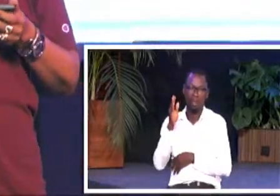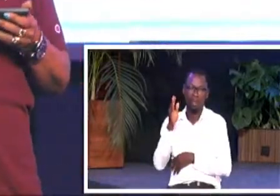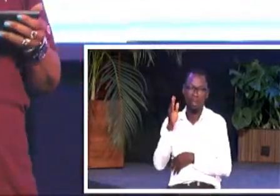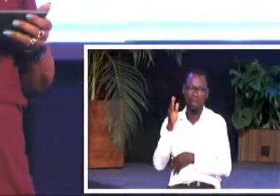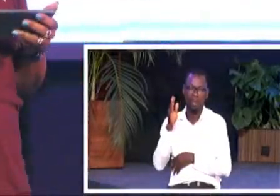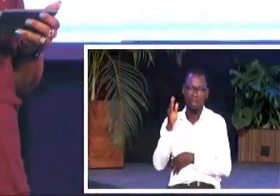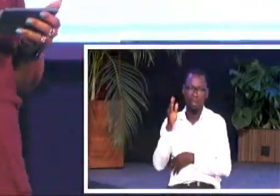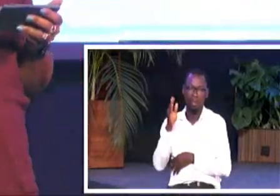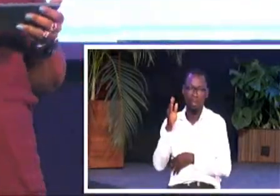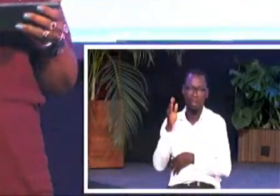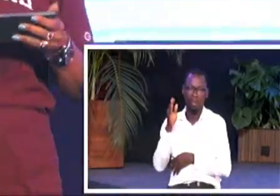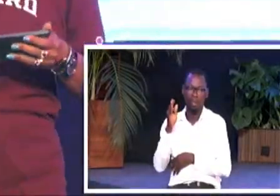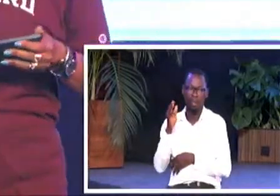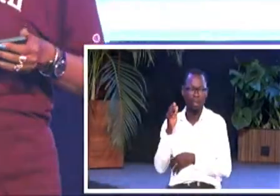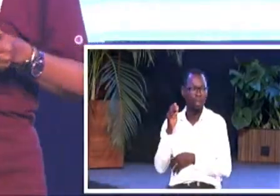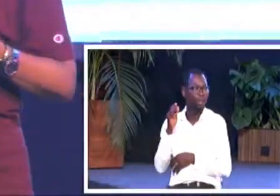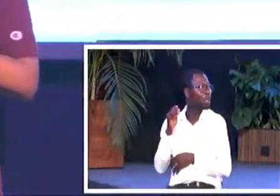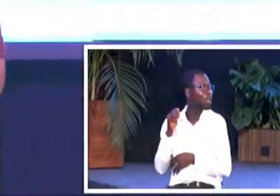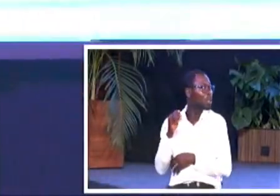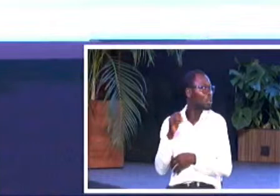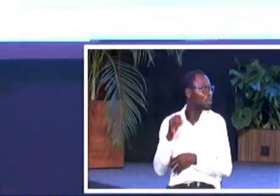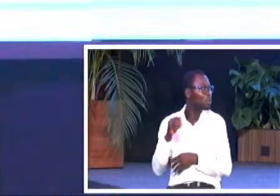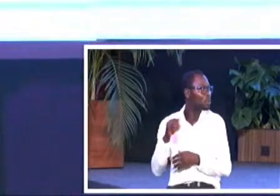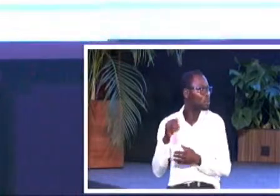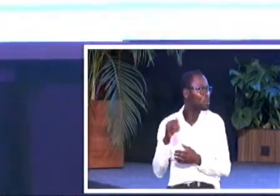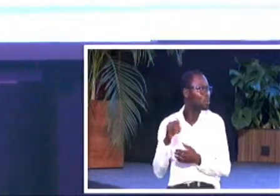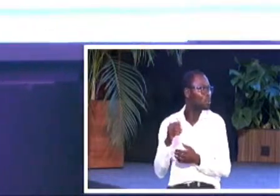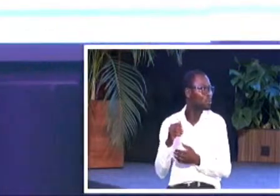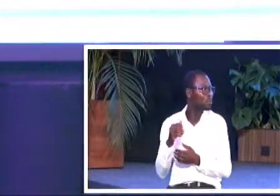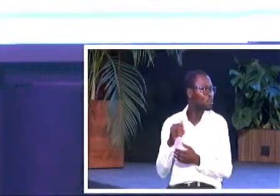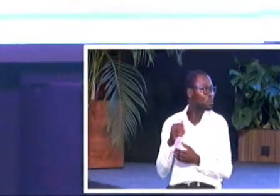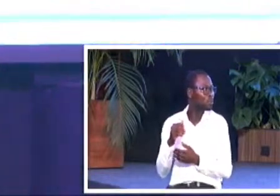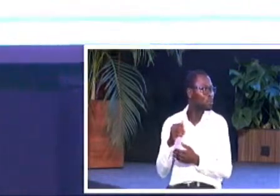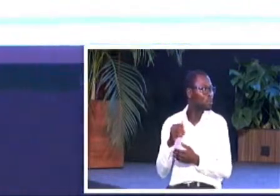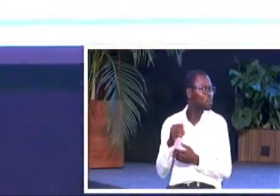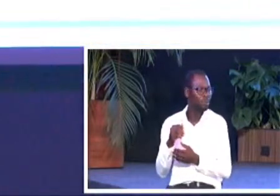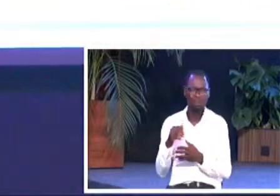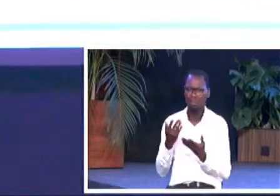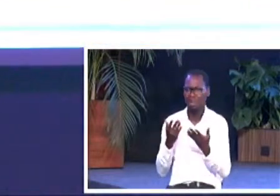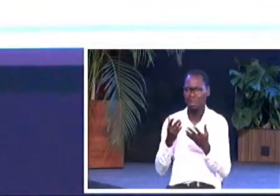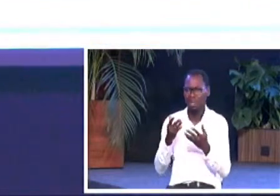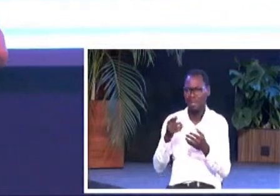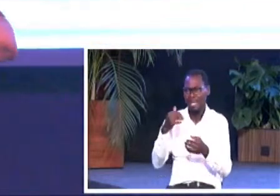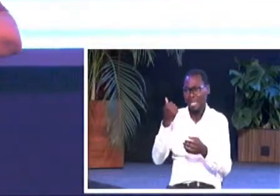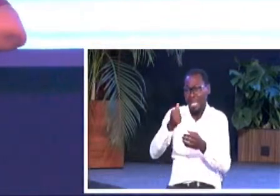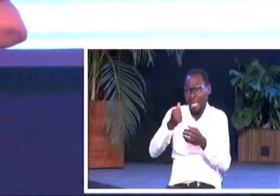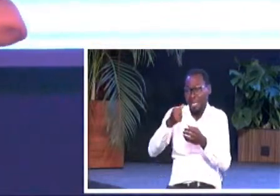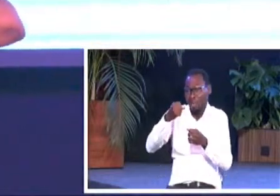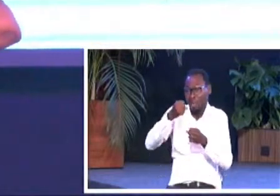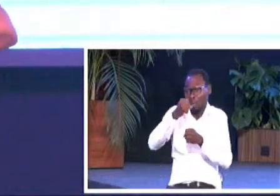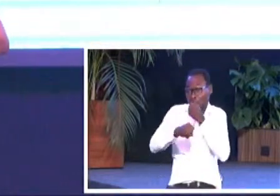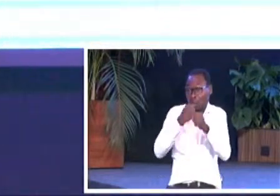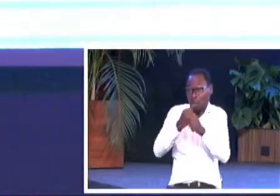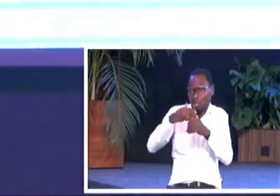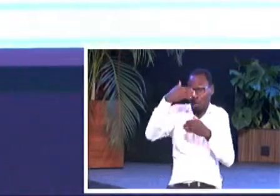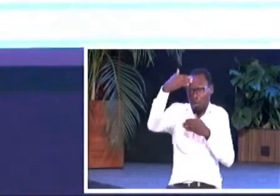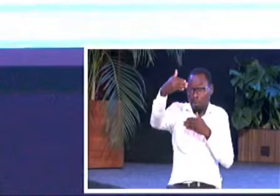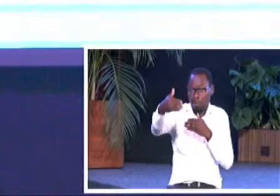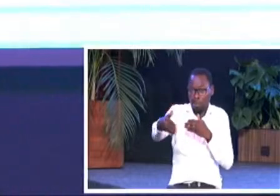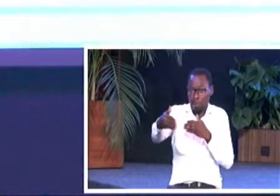Ghana will be facing food security issues within the next 10 years if we don't